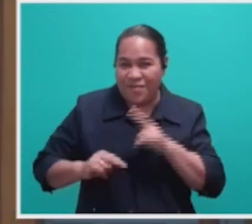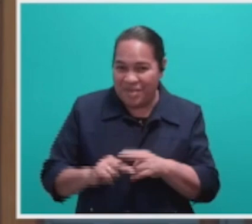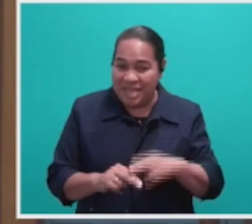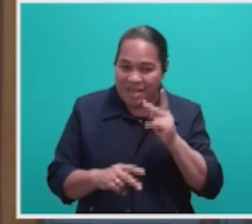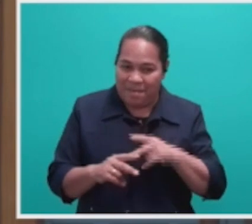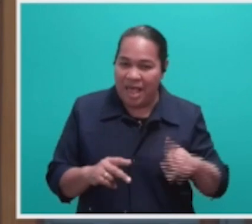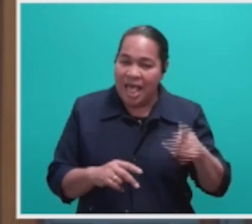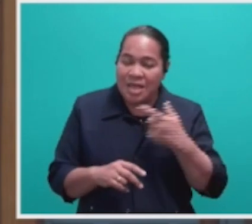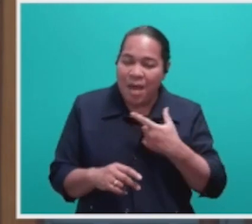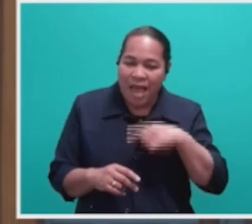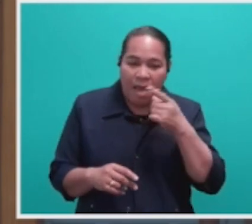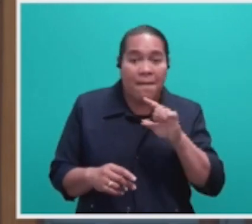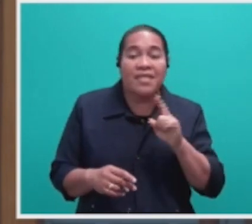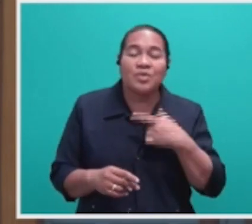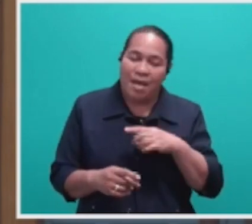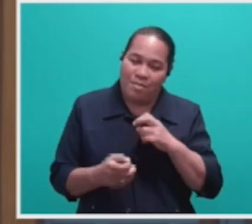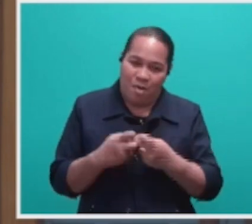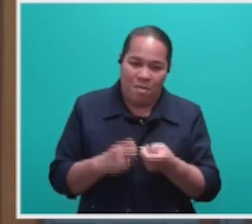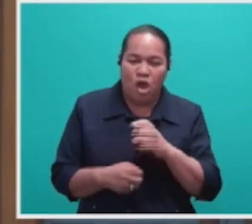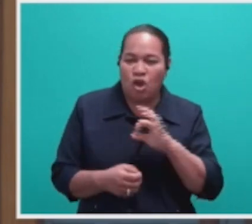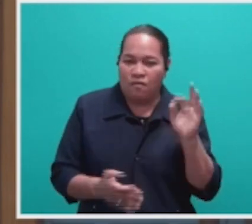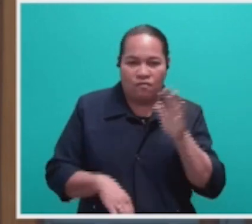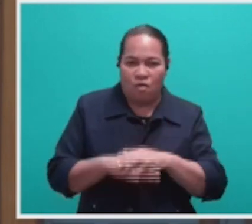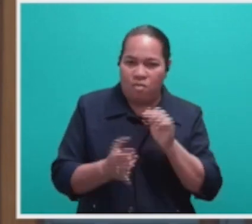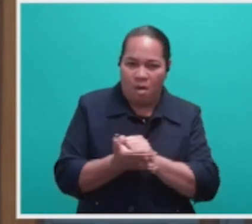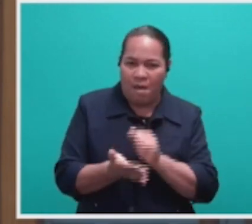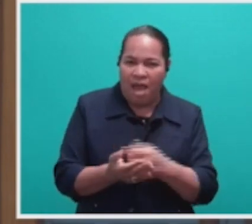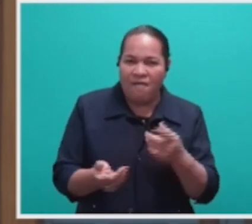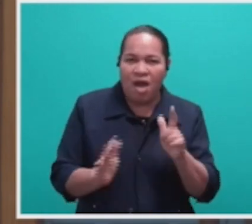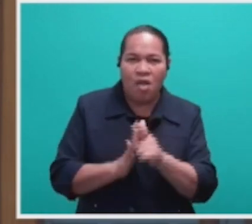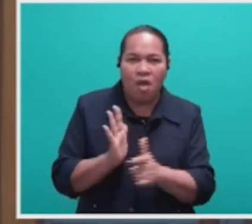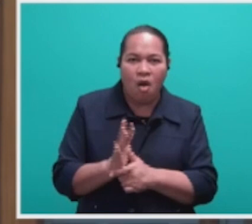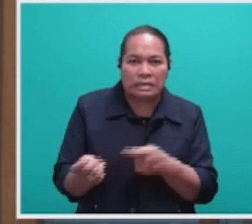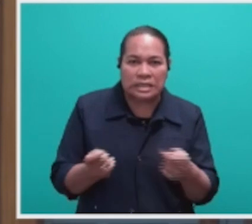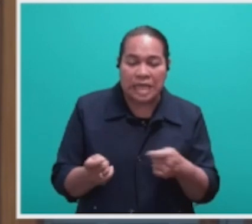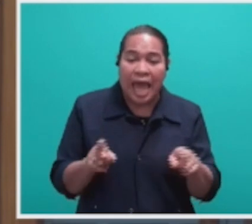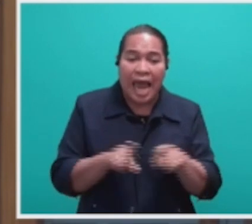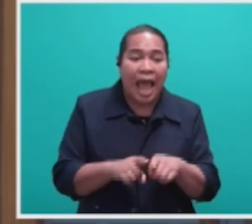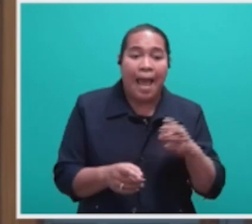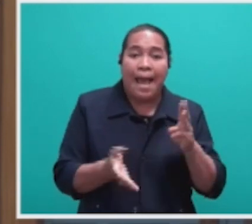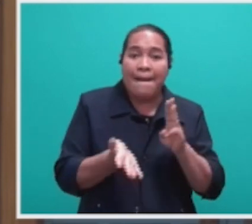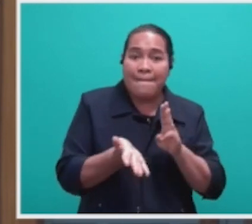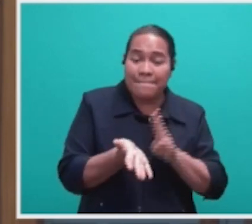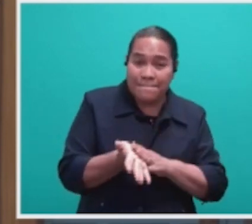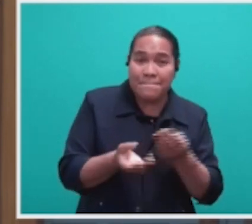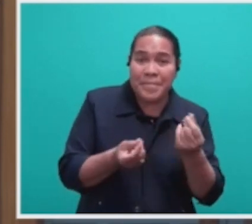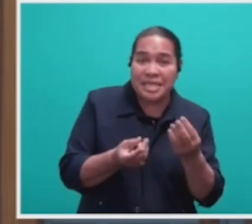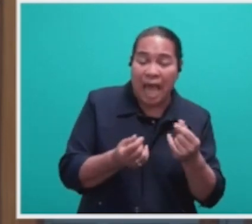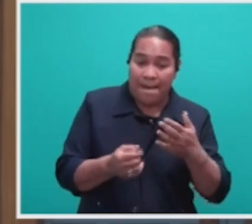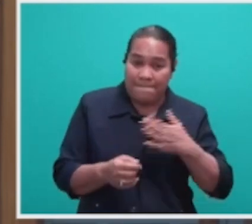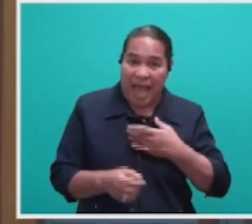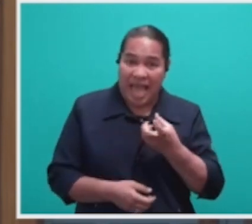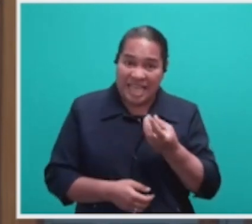is not fully regulated. Such examples such as the mobile wallets such as M-Pesa and MyCash are